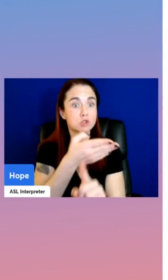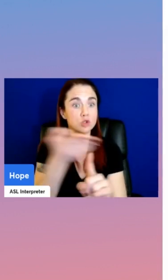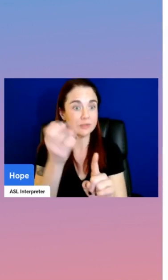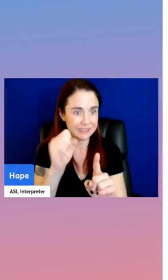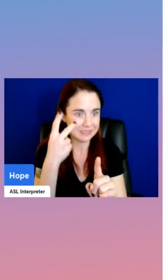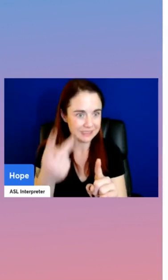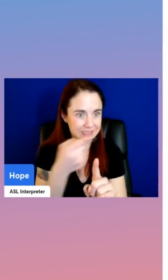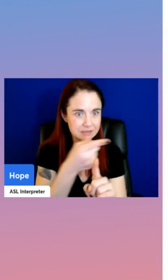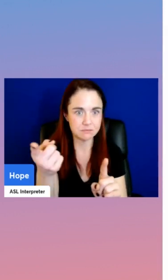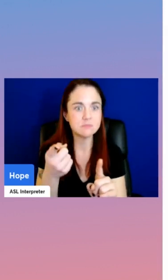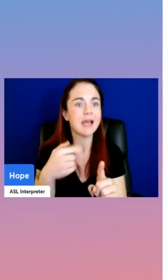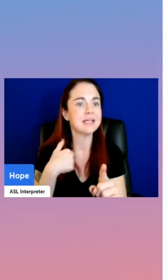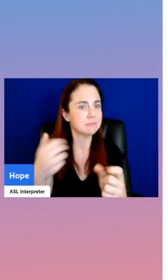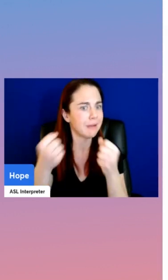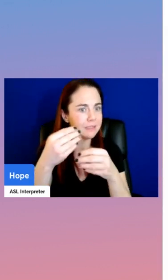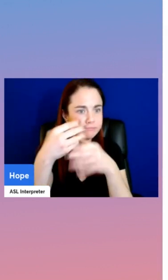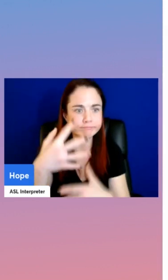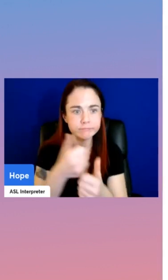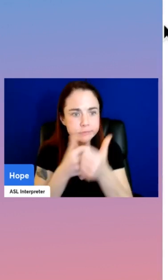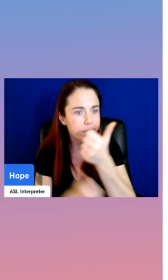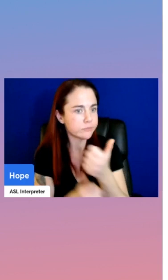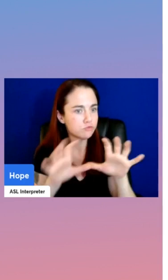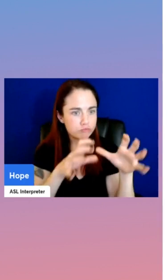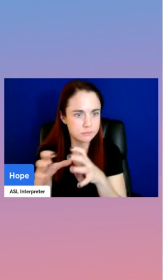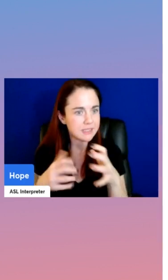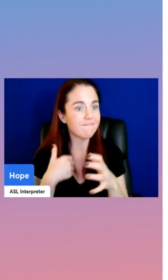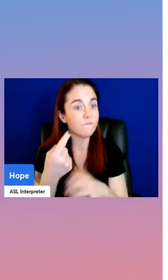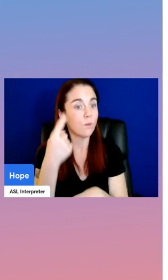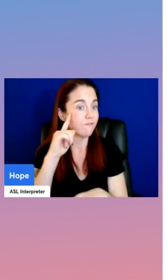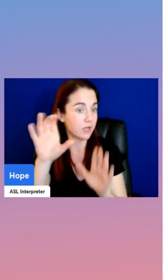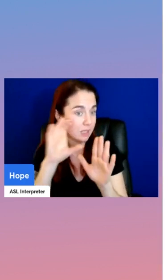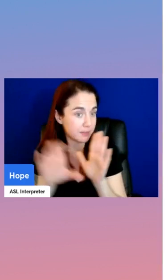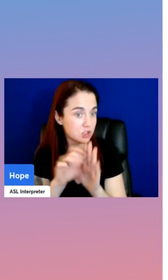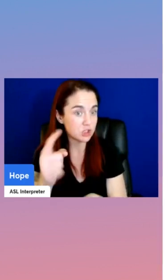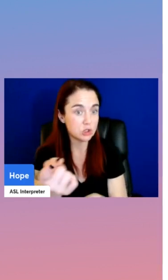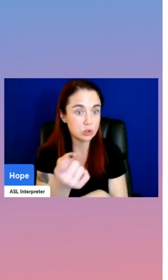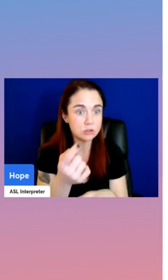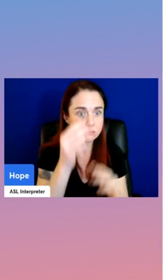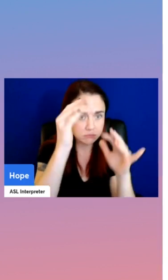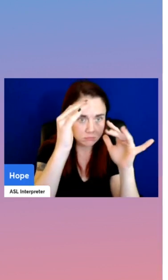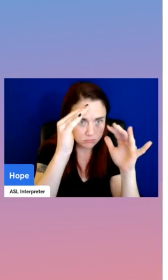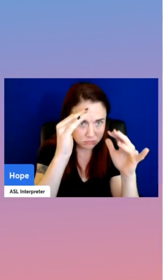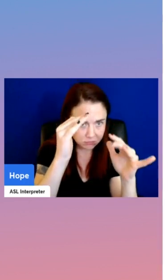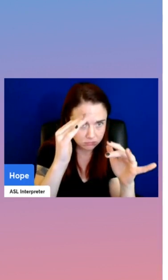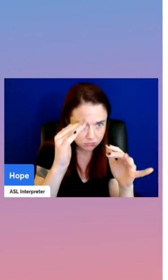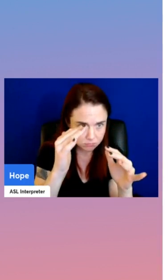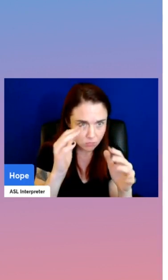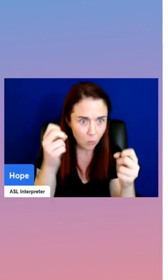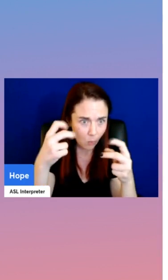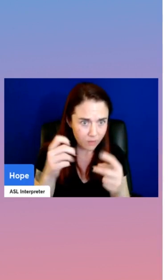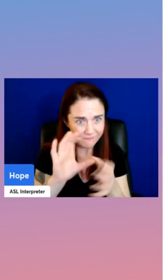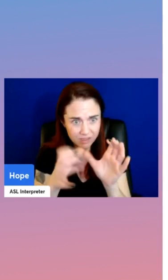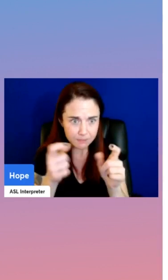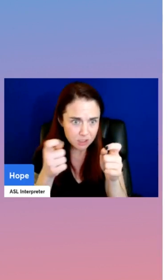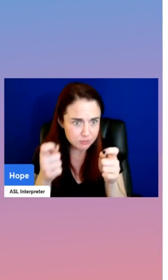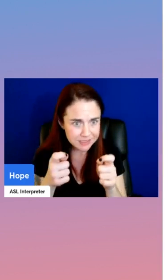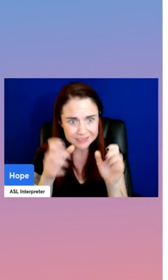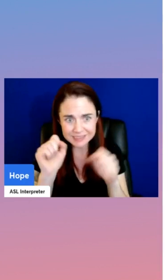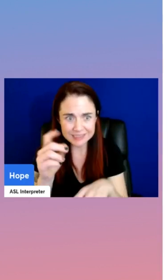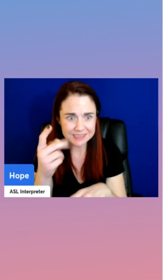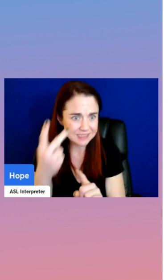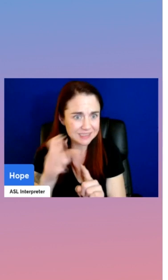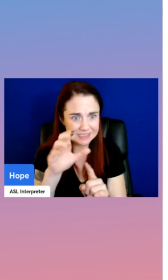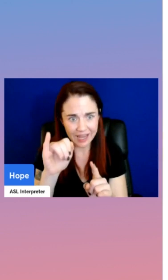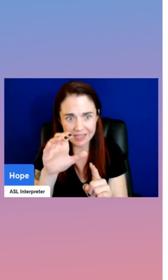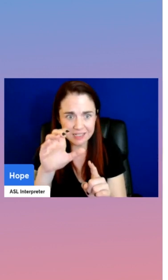It contains multiple subgroups. So one for image as code, one for infra as code, one for config management, one for CI/CD tooling, and one